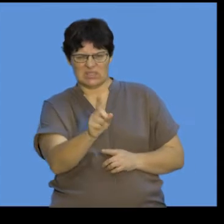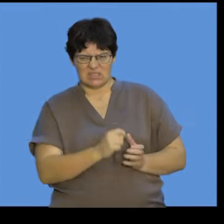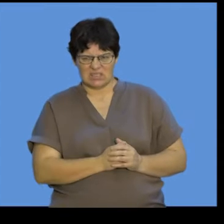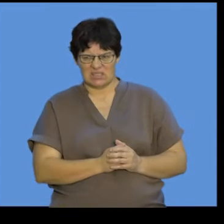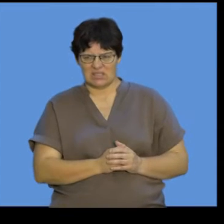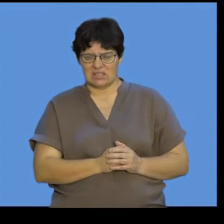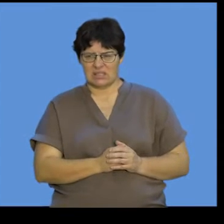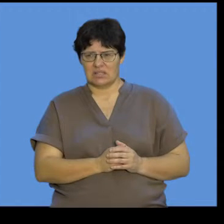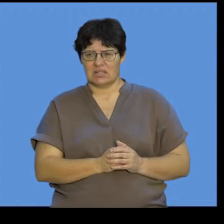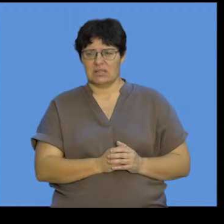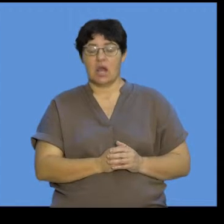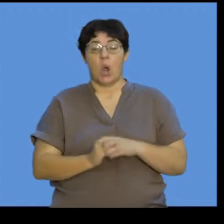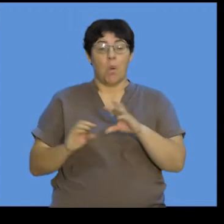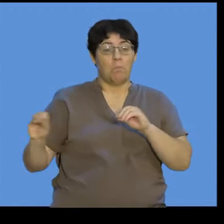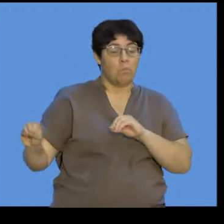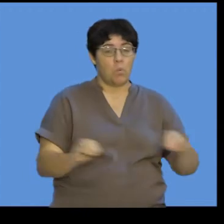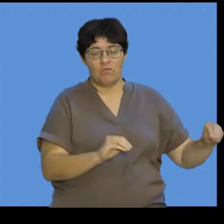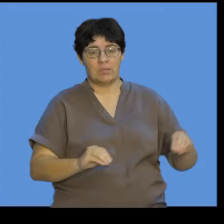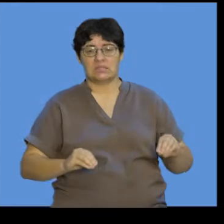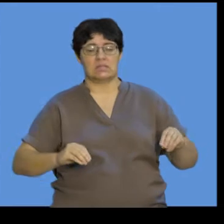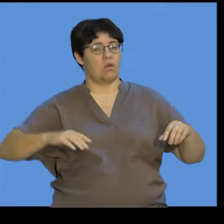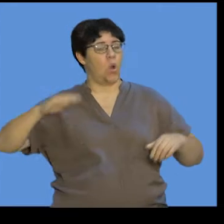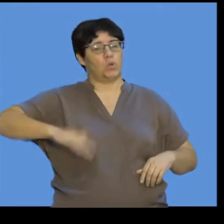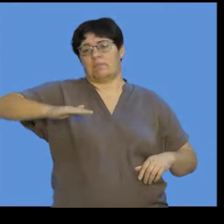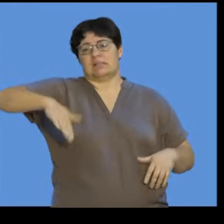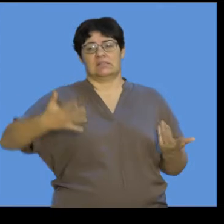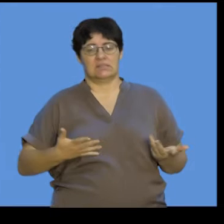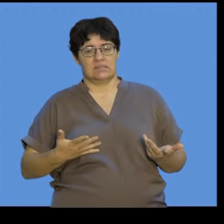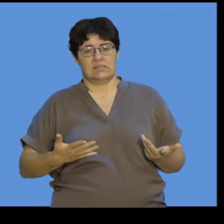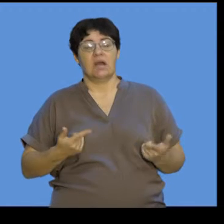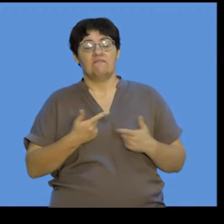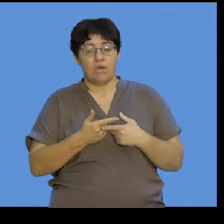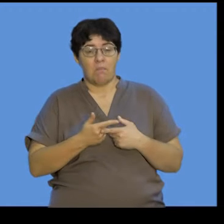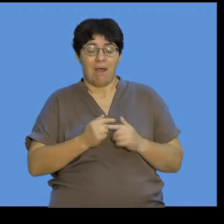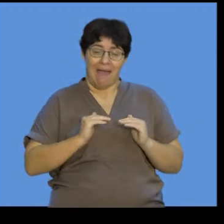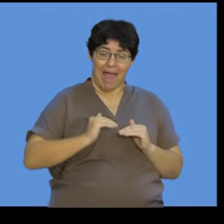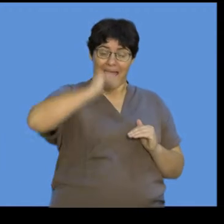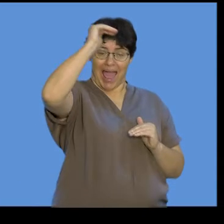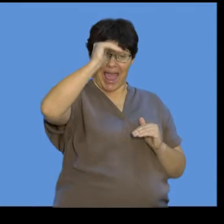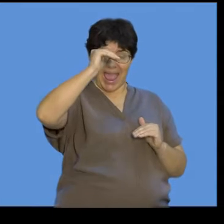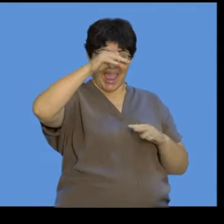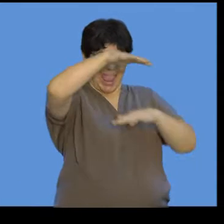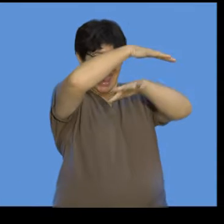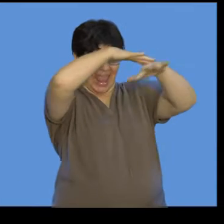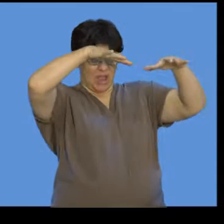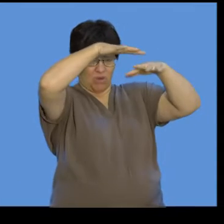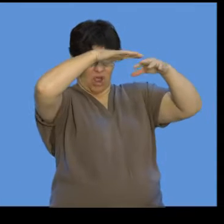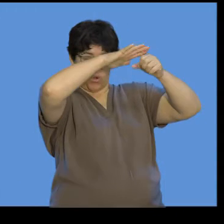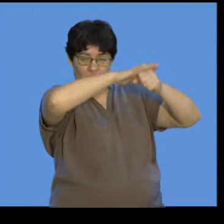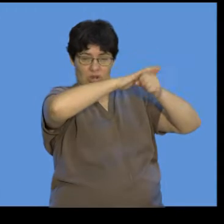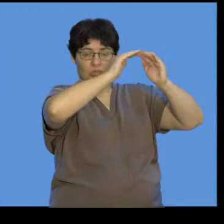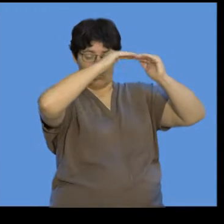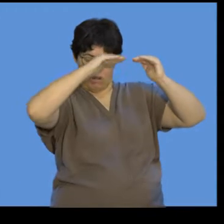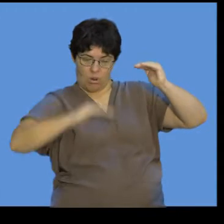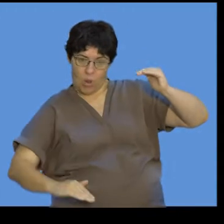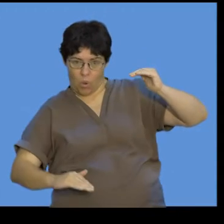spontaneous movement of particles from an area of high concentration, to an area of low